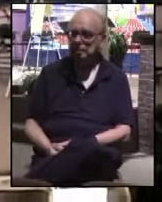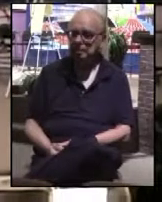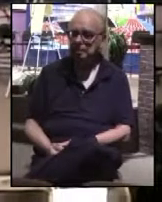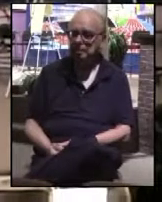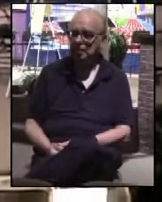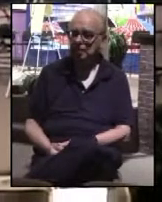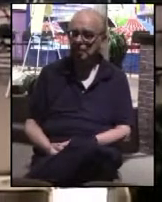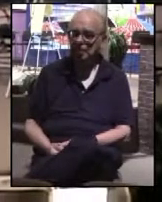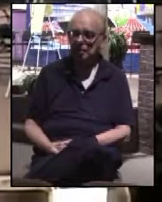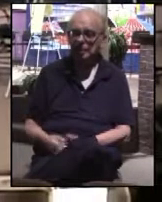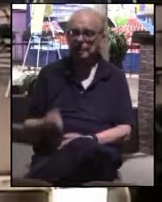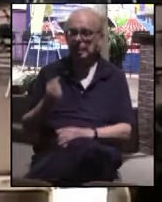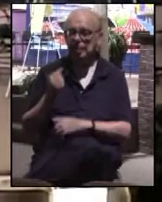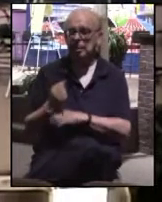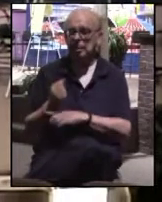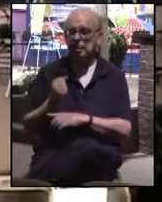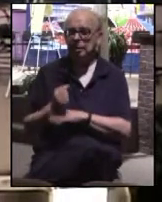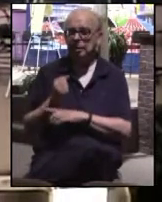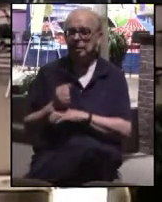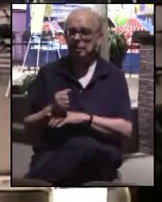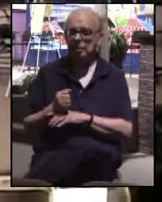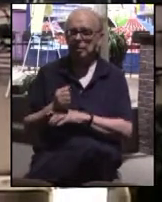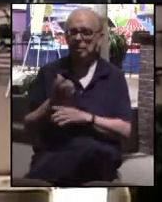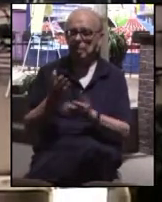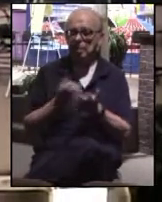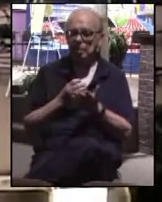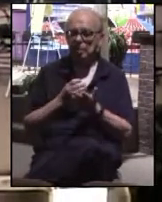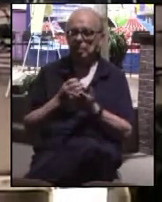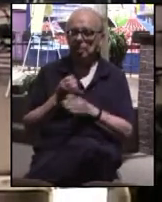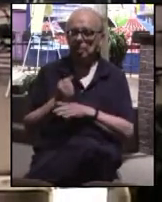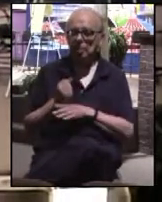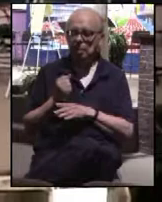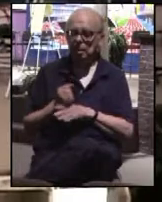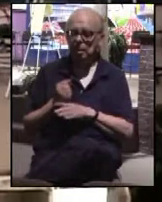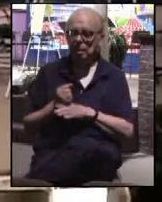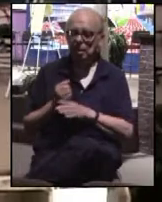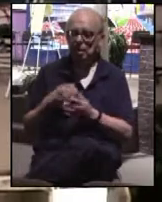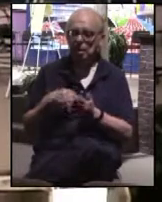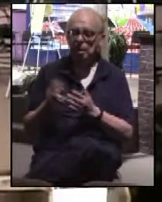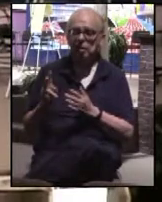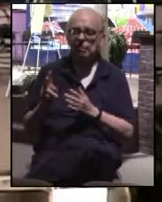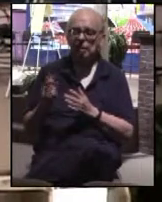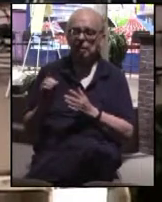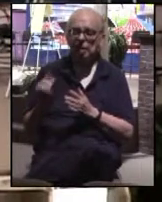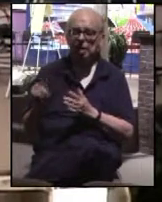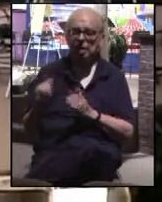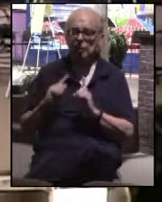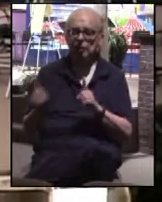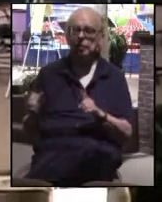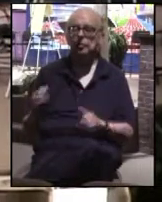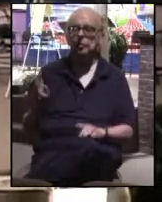self-checkout oh yeah if i want self-checkout i would just go to amazon right